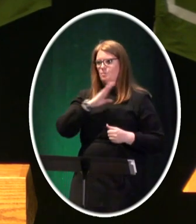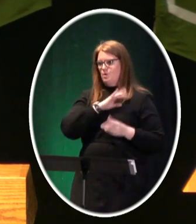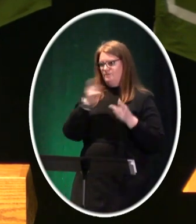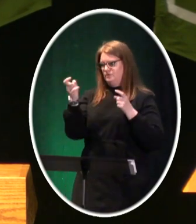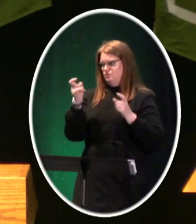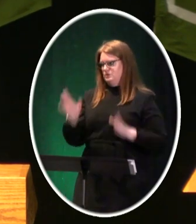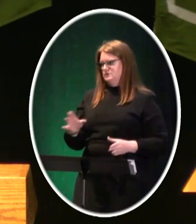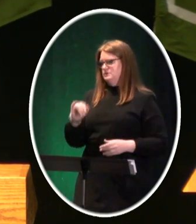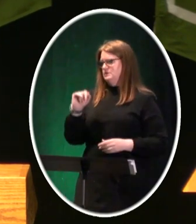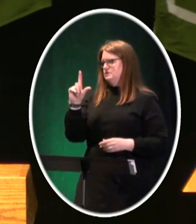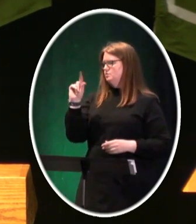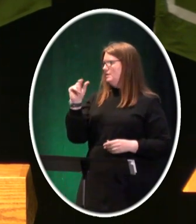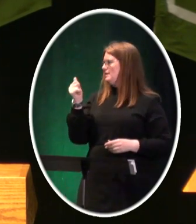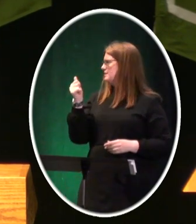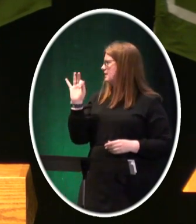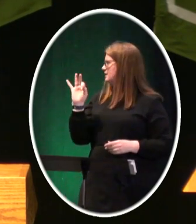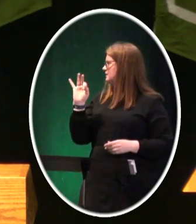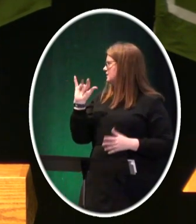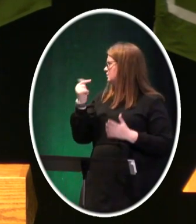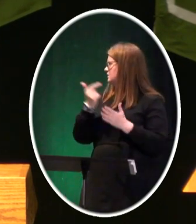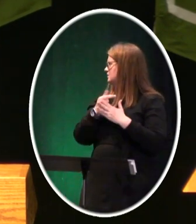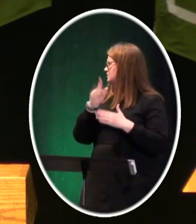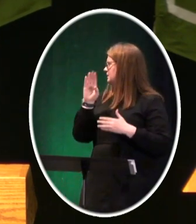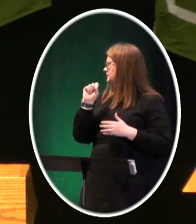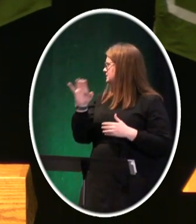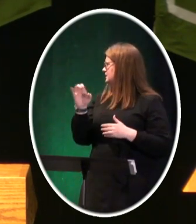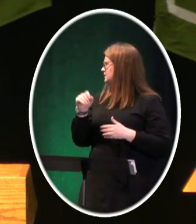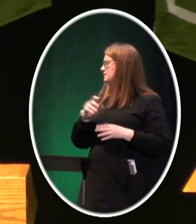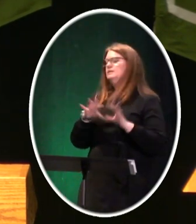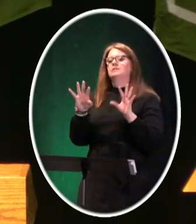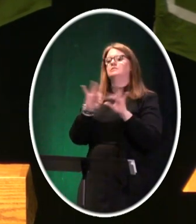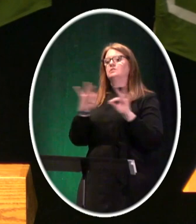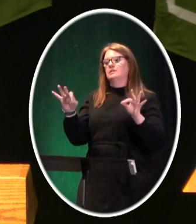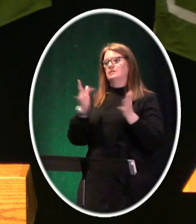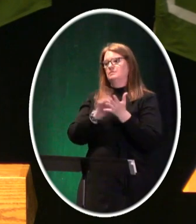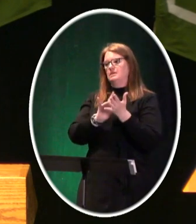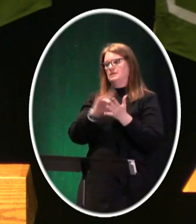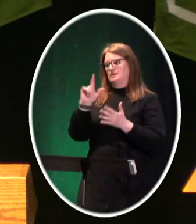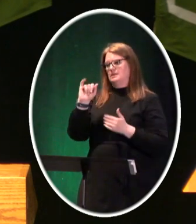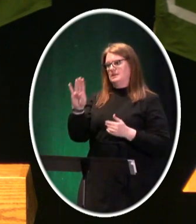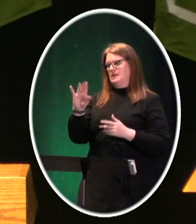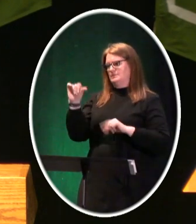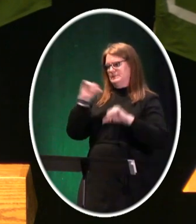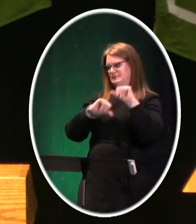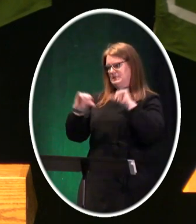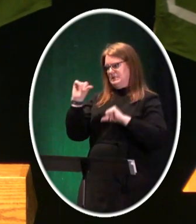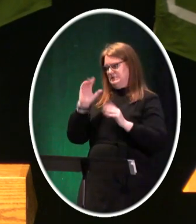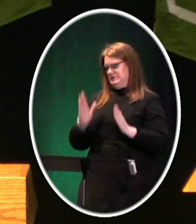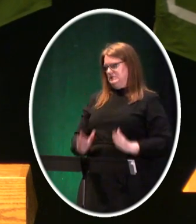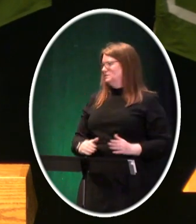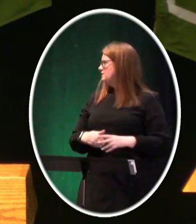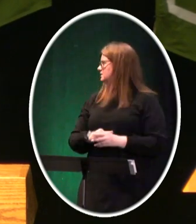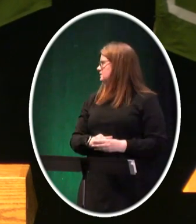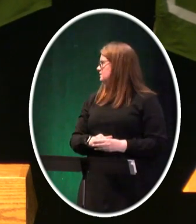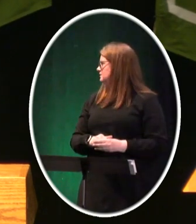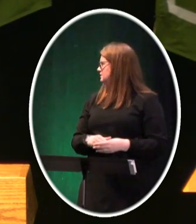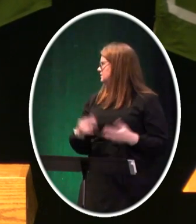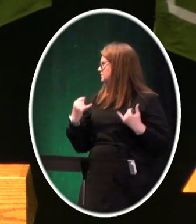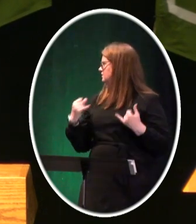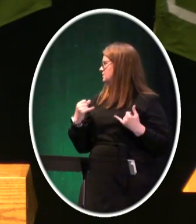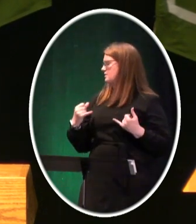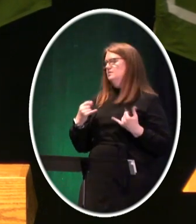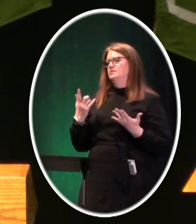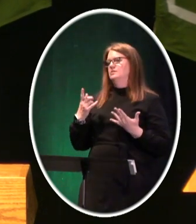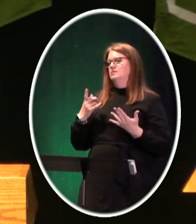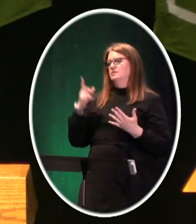a 2019 graduate of BSC with a degree in medical laboratory scientist. She's currently in